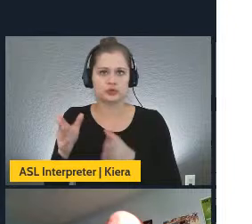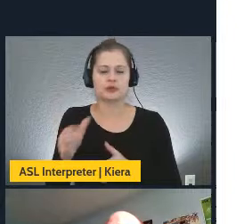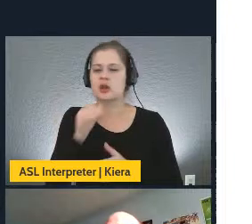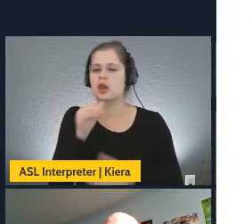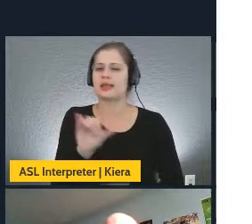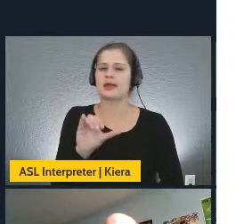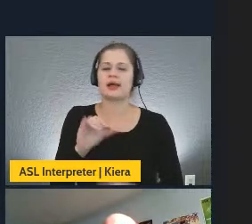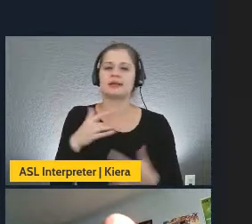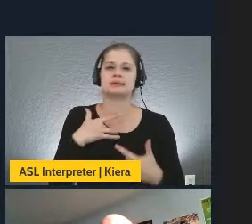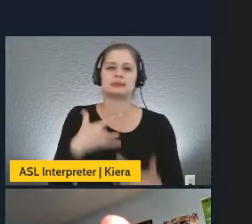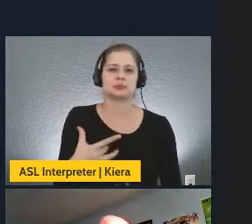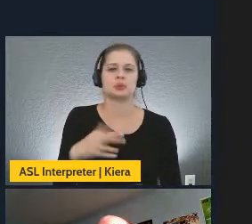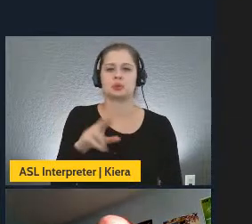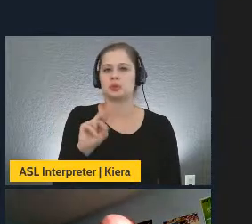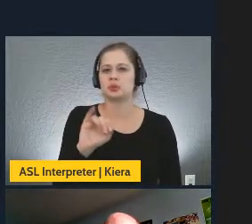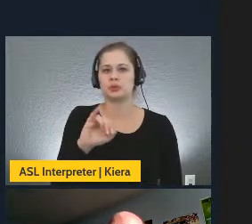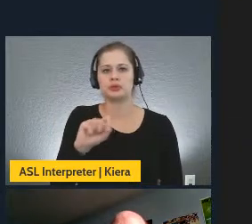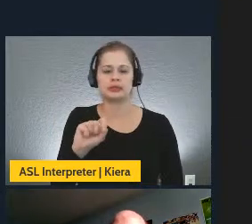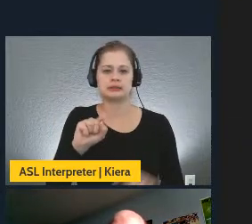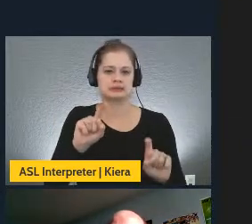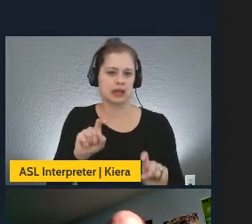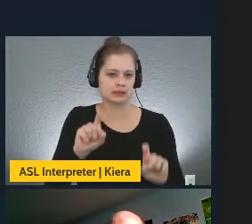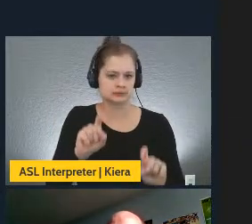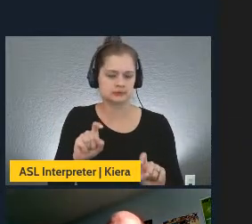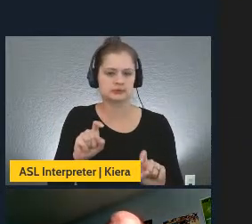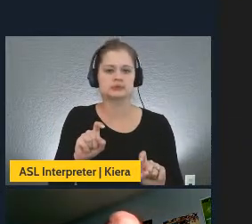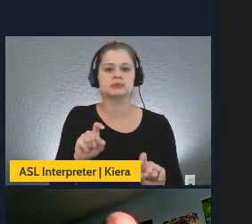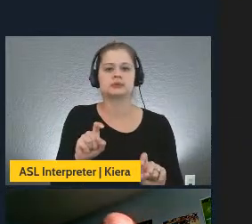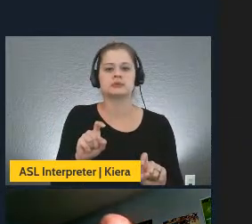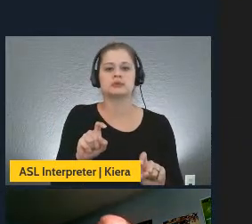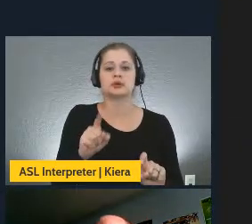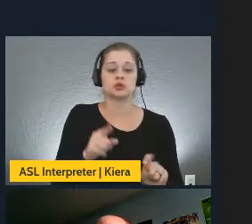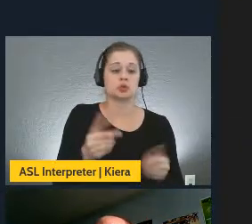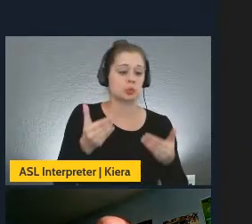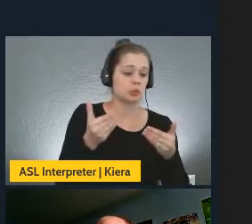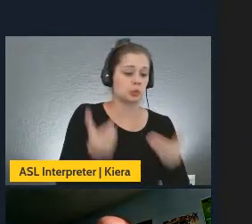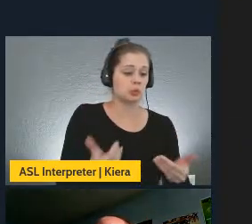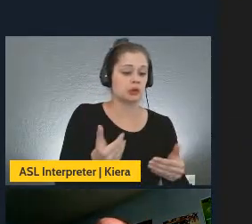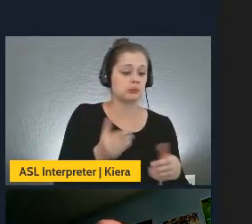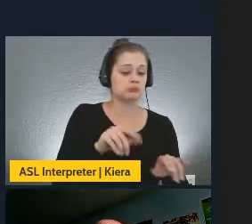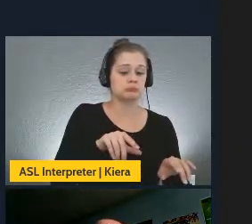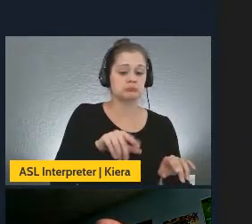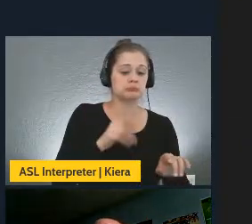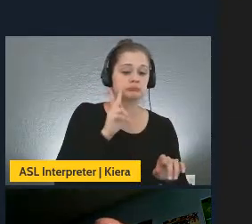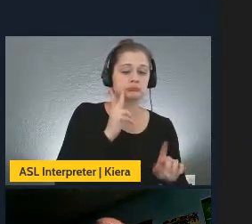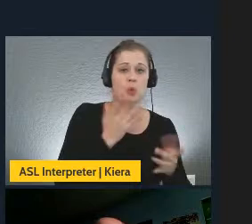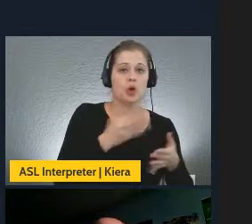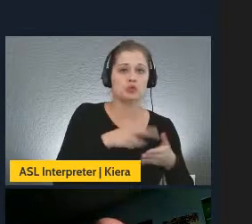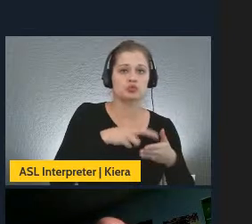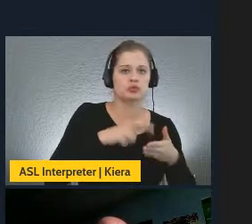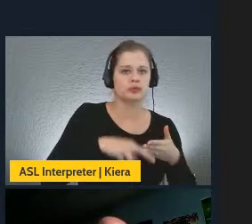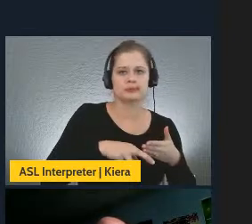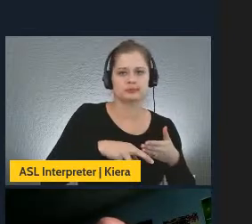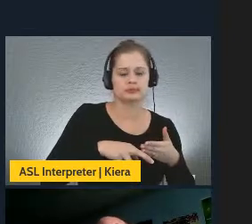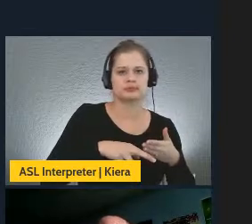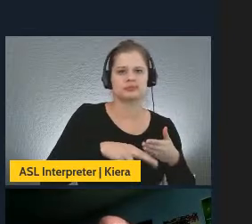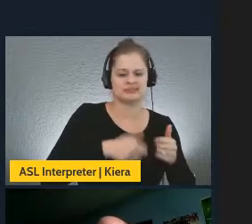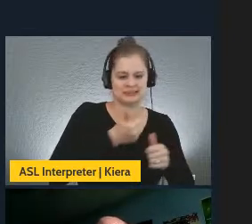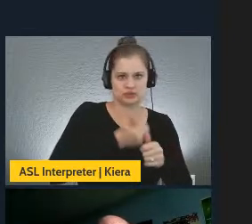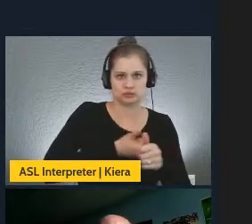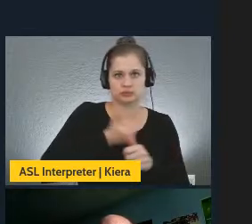you make a call, see what your result is. So what we have to